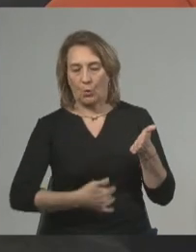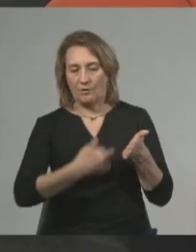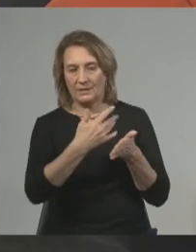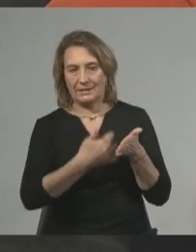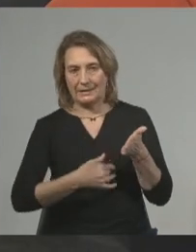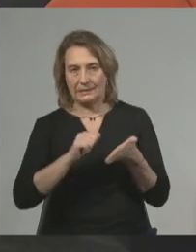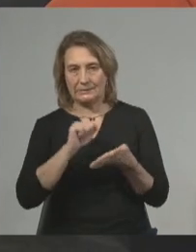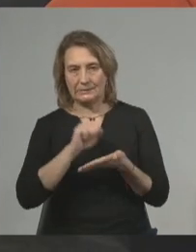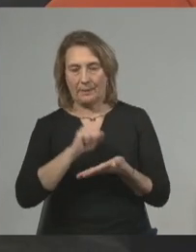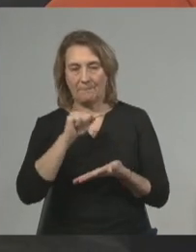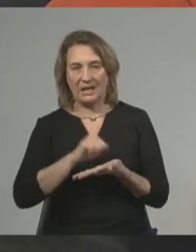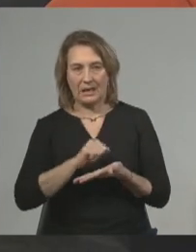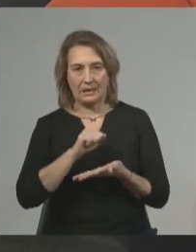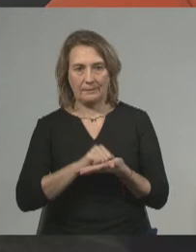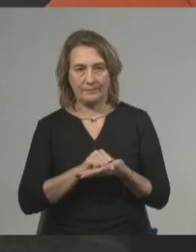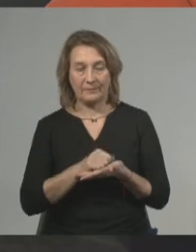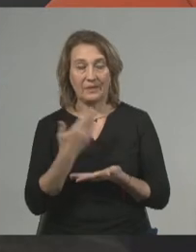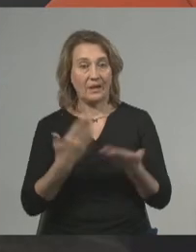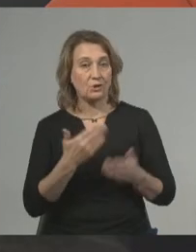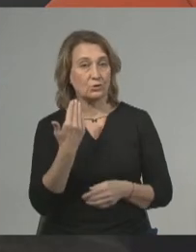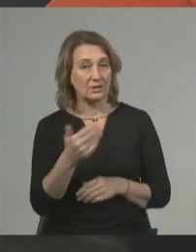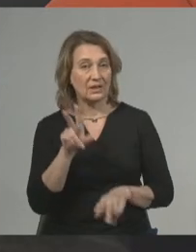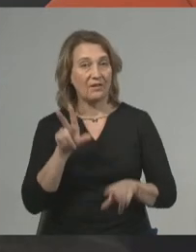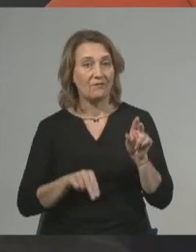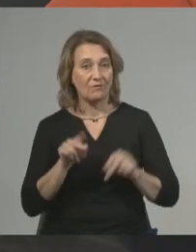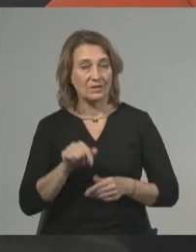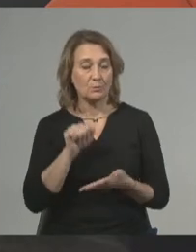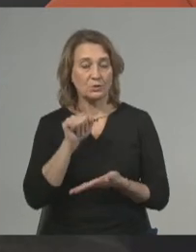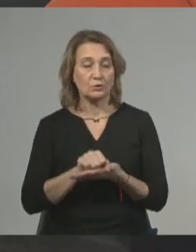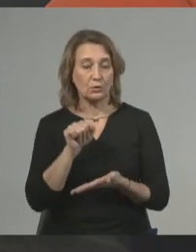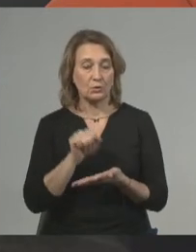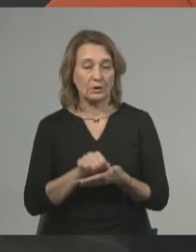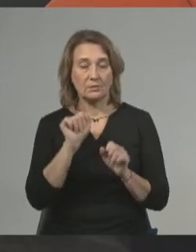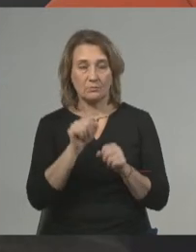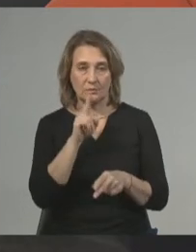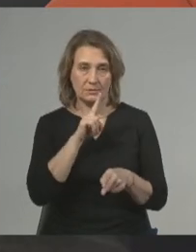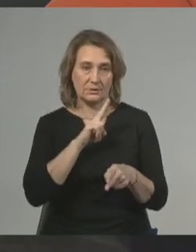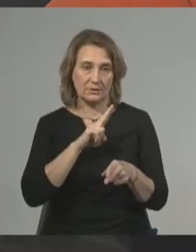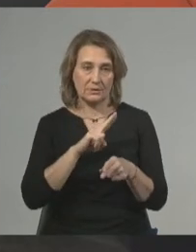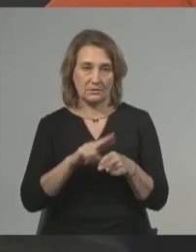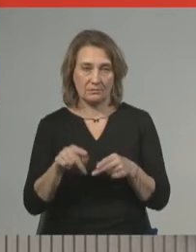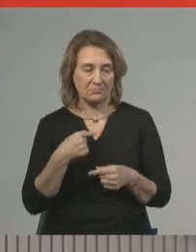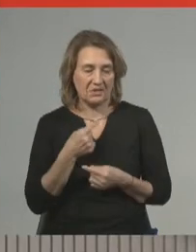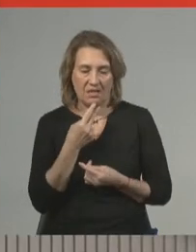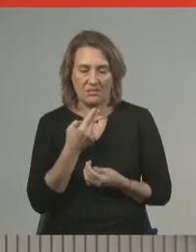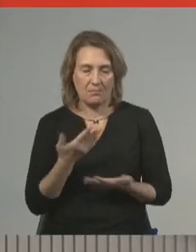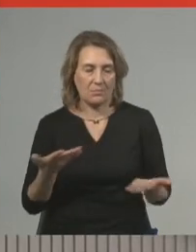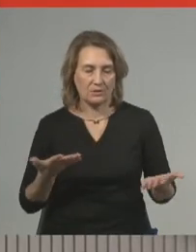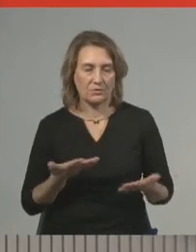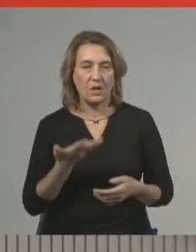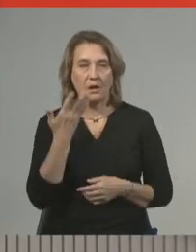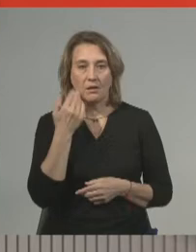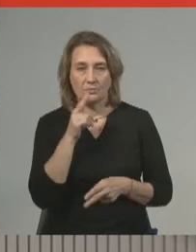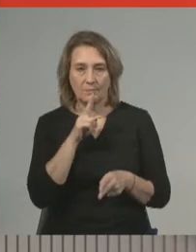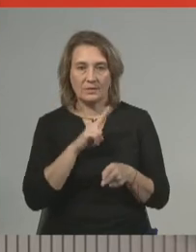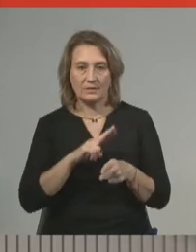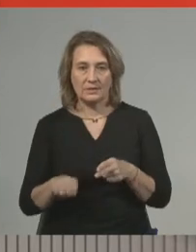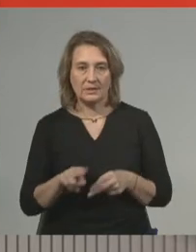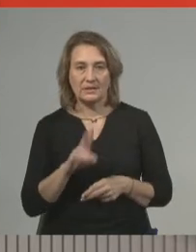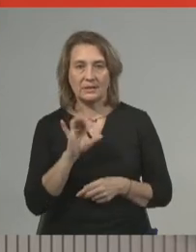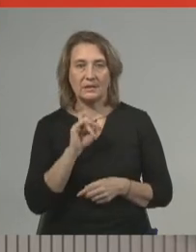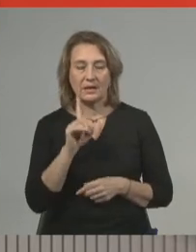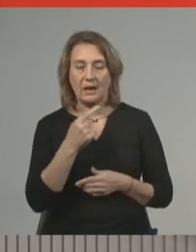media well if someone thinks that printed media will disappear one day then i'm not one of them